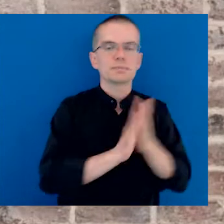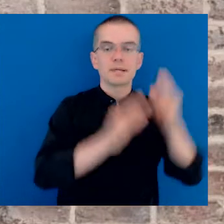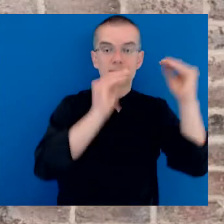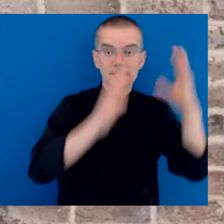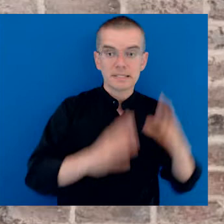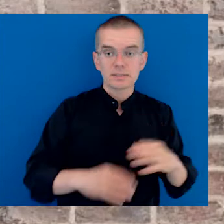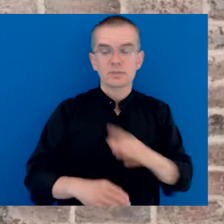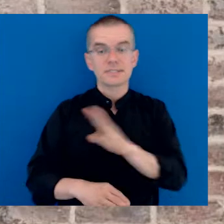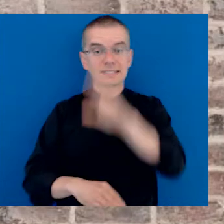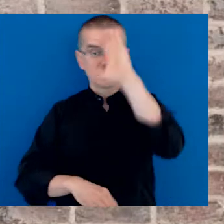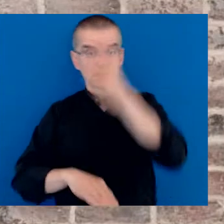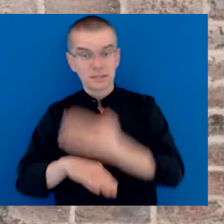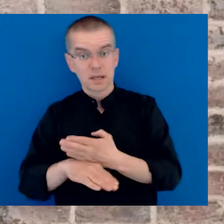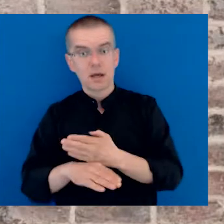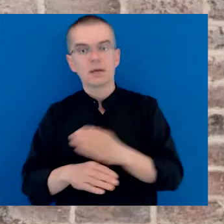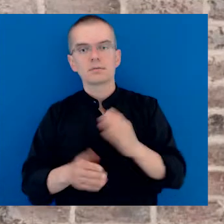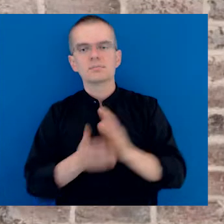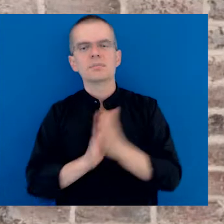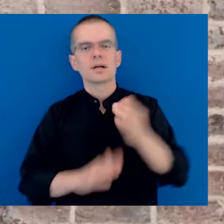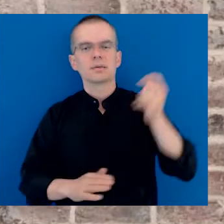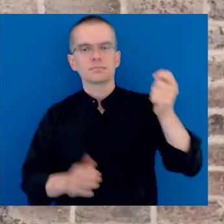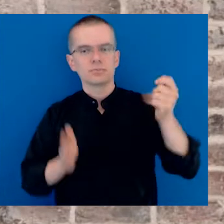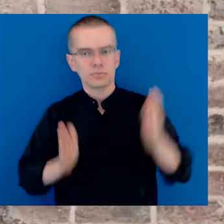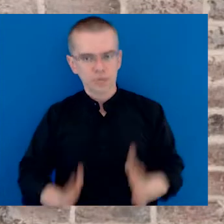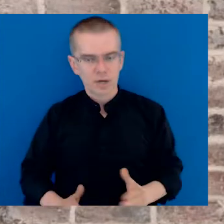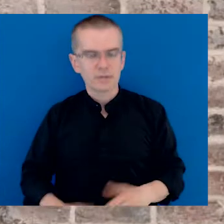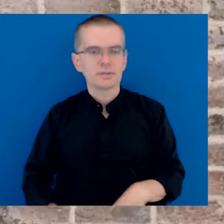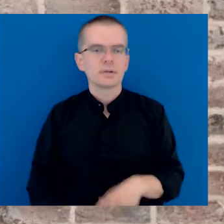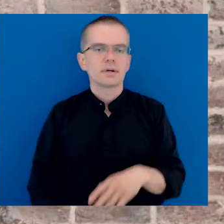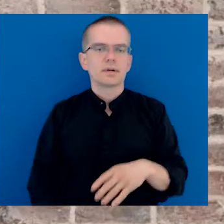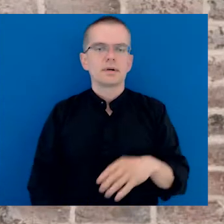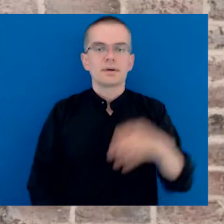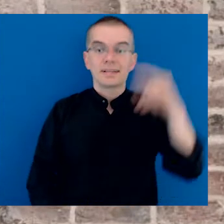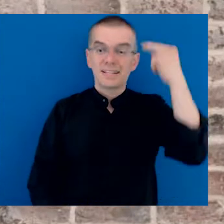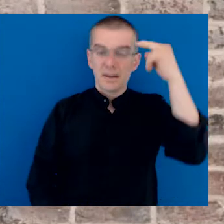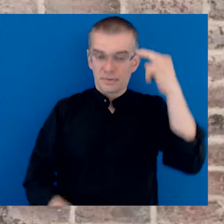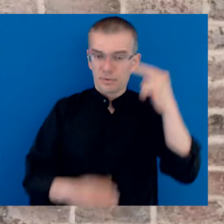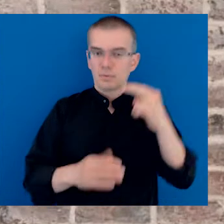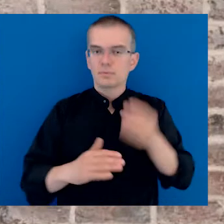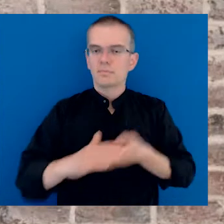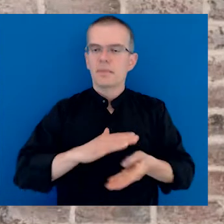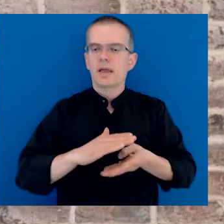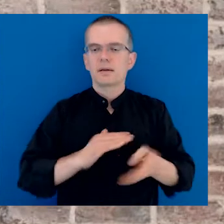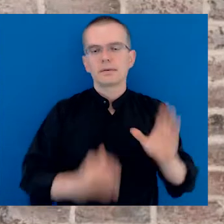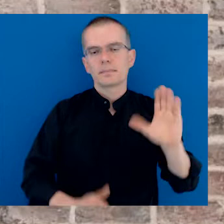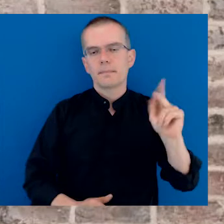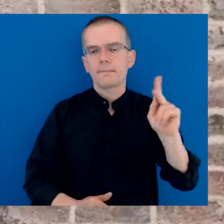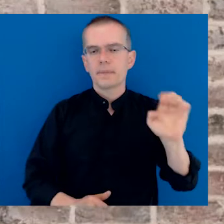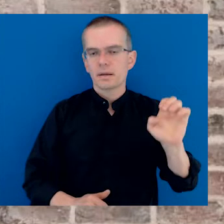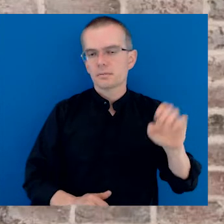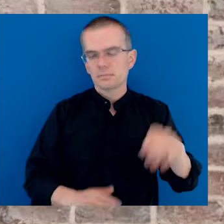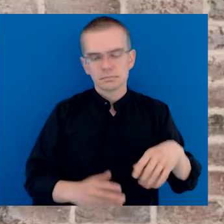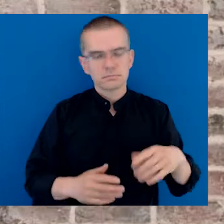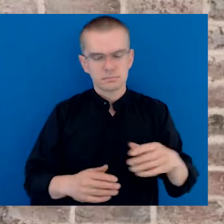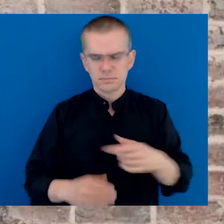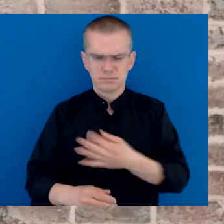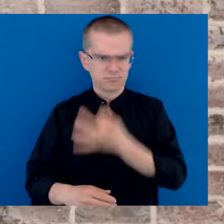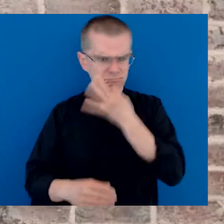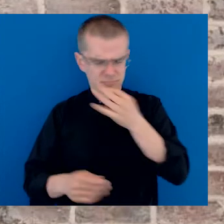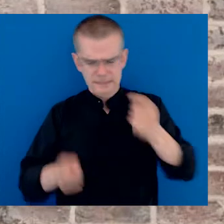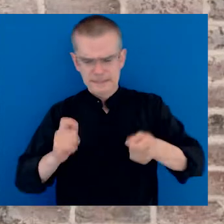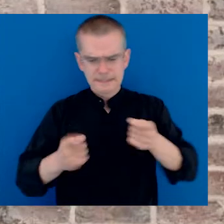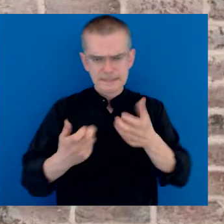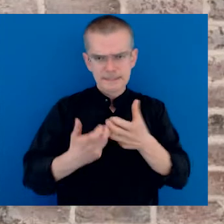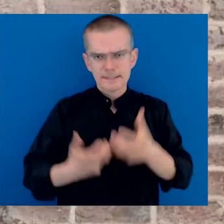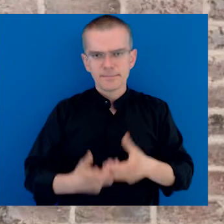judge. The nephew became a baker. And he was very ingenious about adapting.